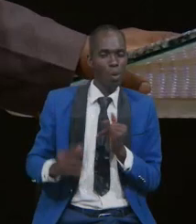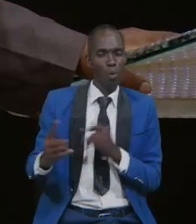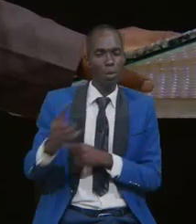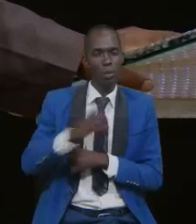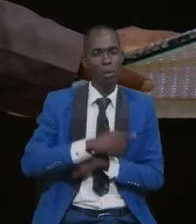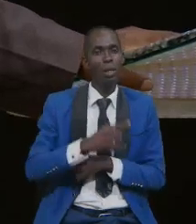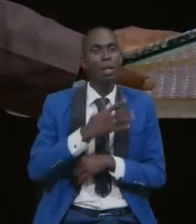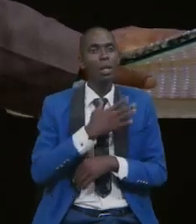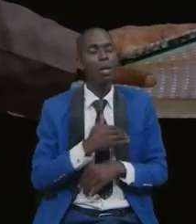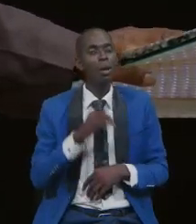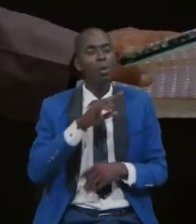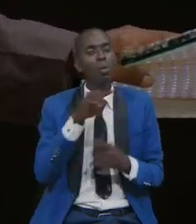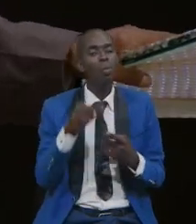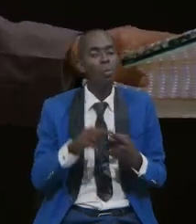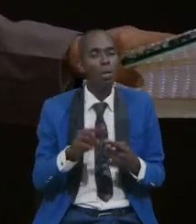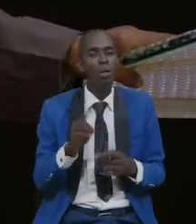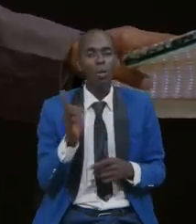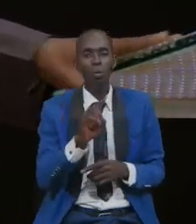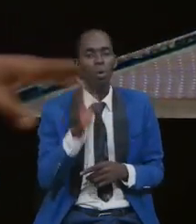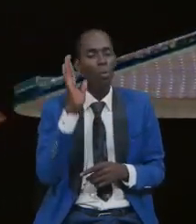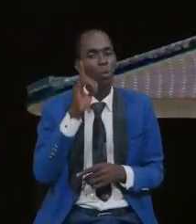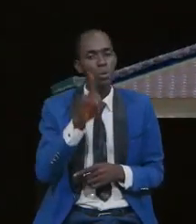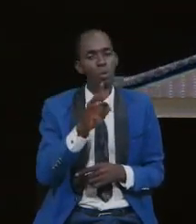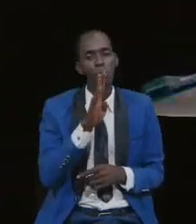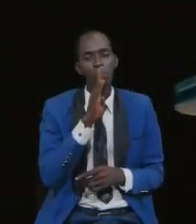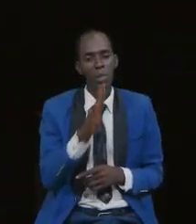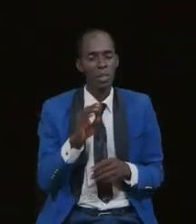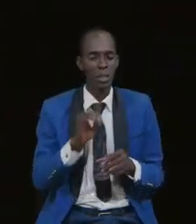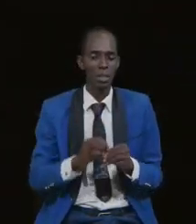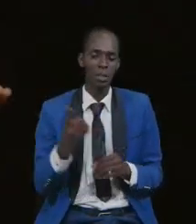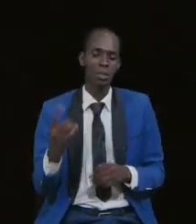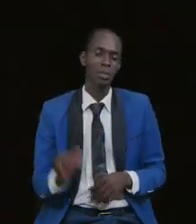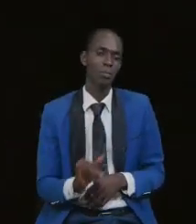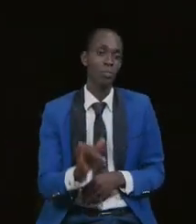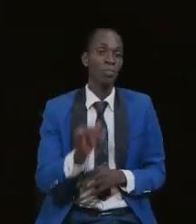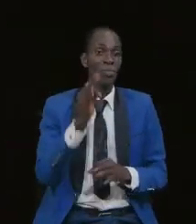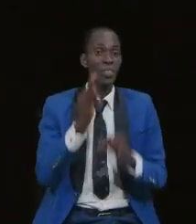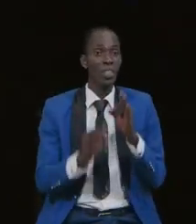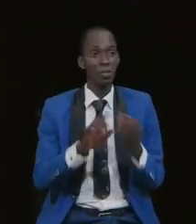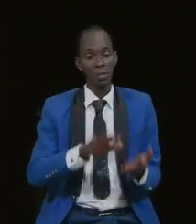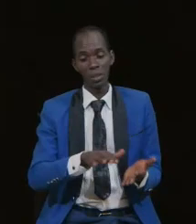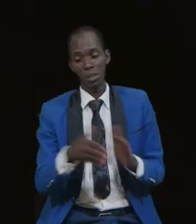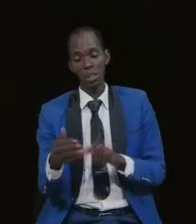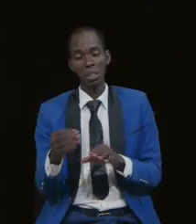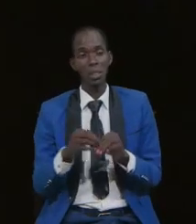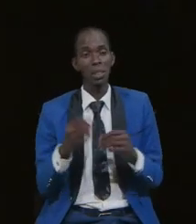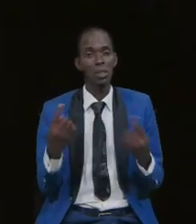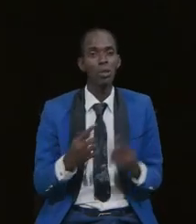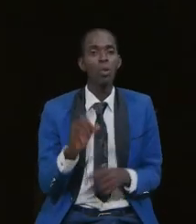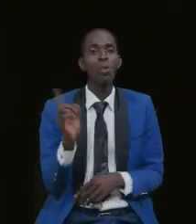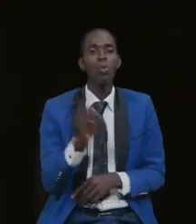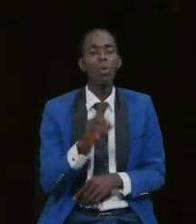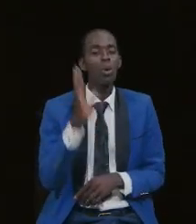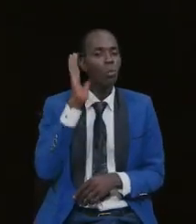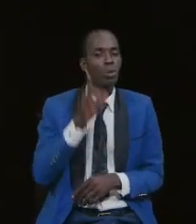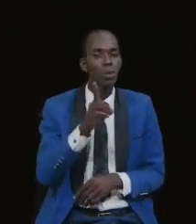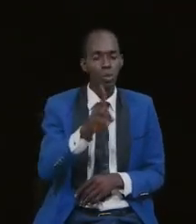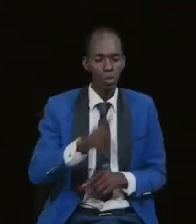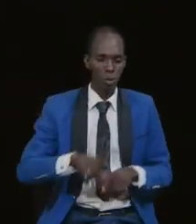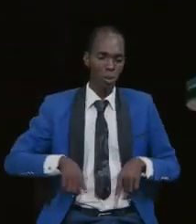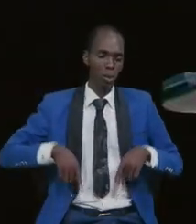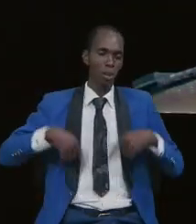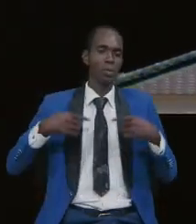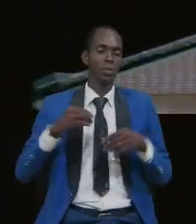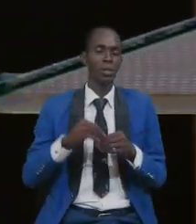then where will you be in eternity? If you died in sin, where will you spend